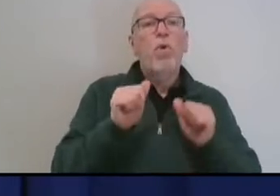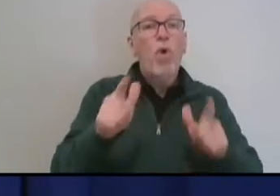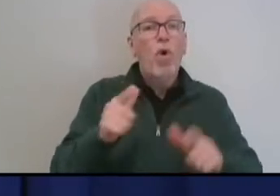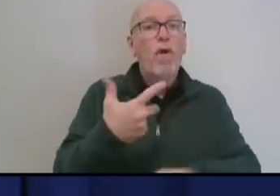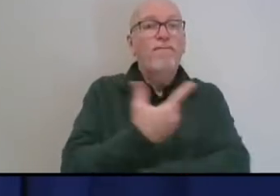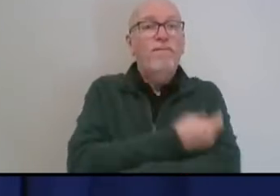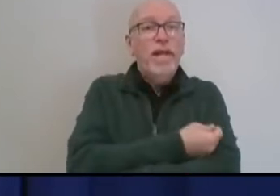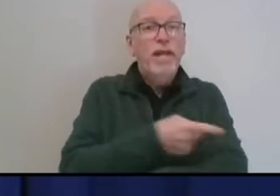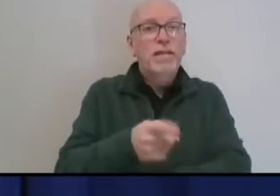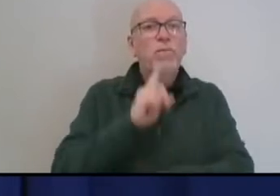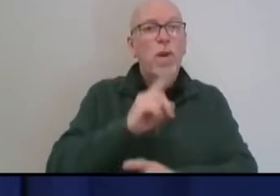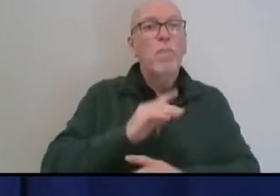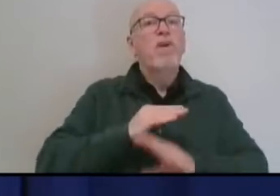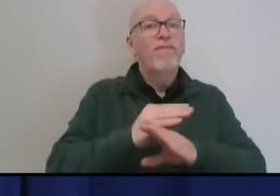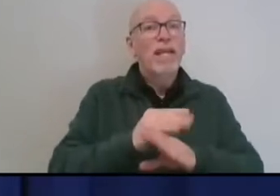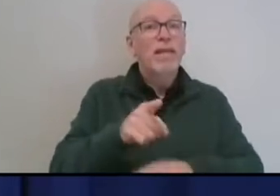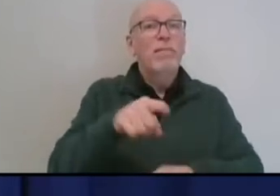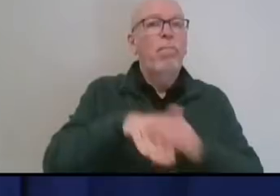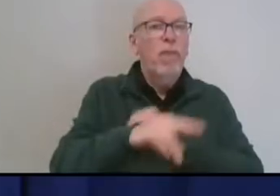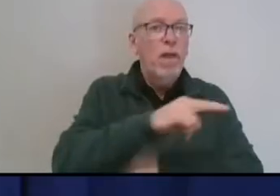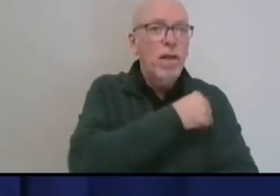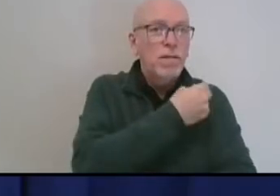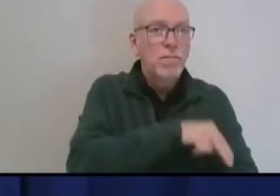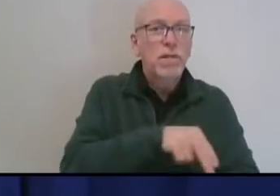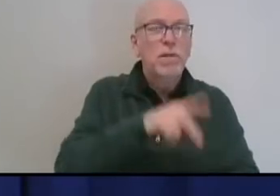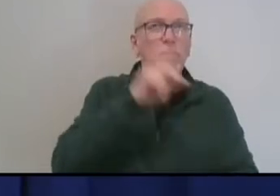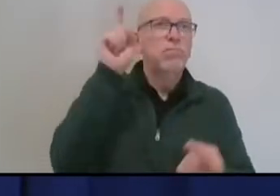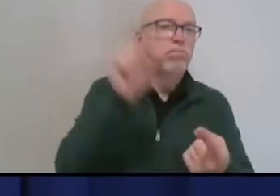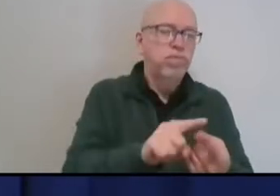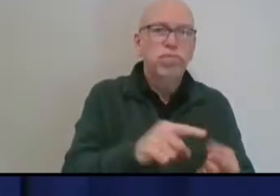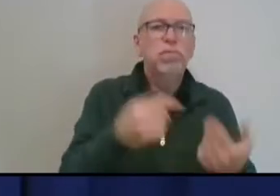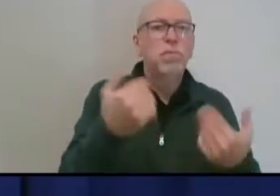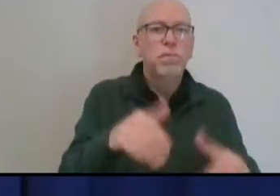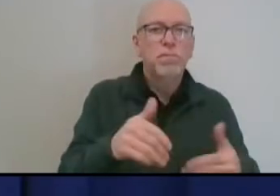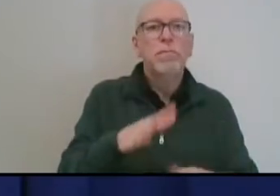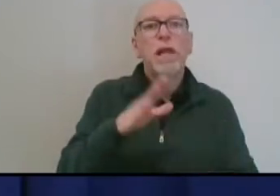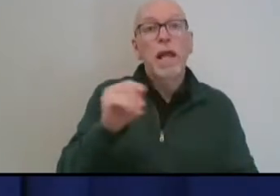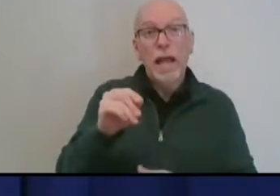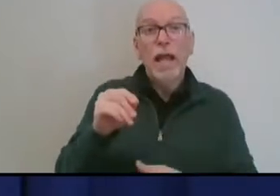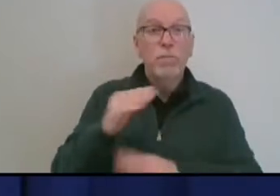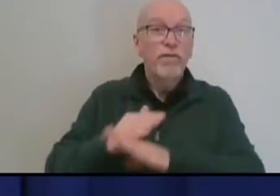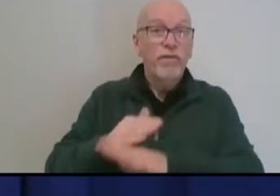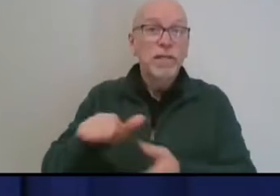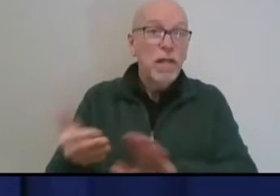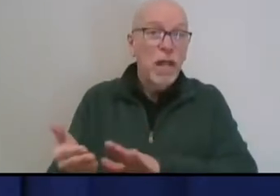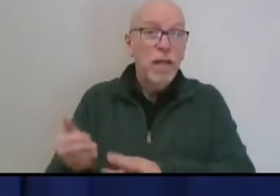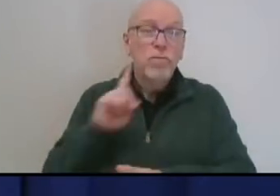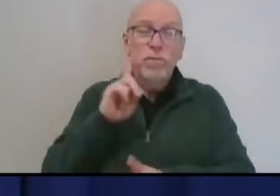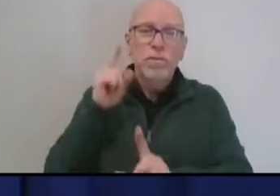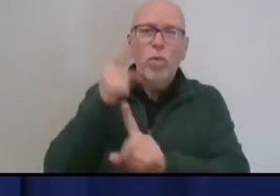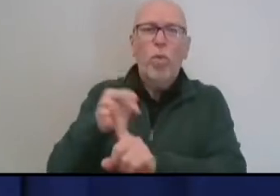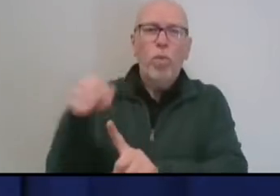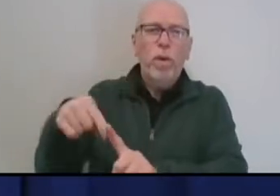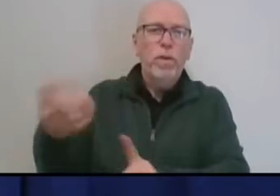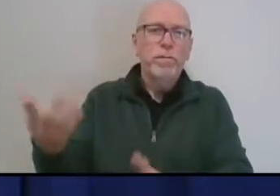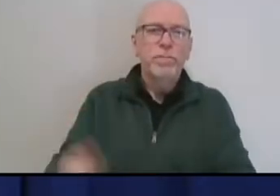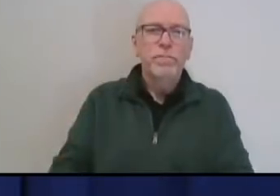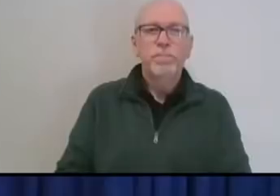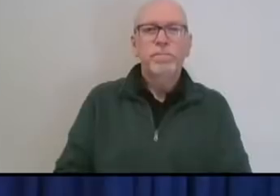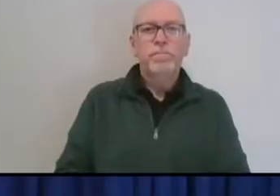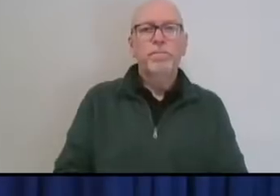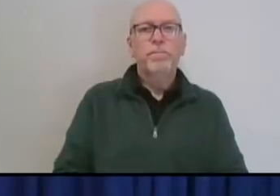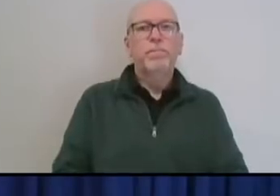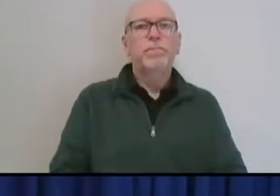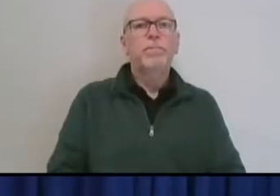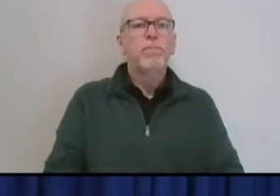vaccines prevent hospitalizations incredibly well and have prevented death. And that's really our goal. Yeah, and Abigail, I mean,